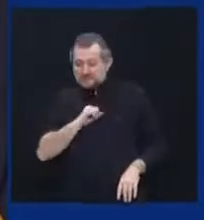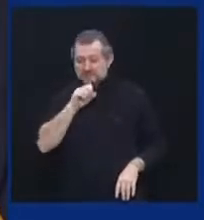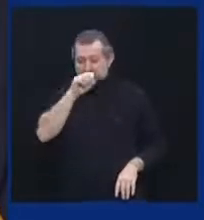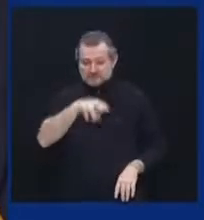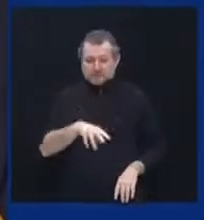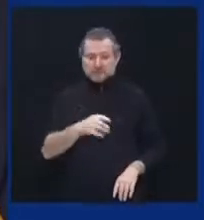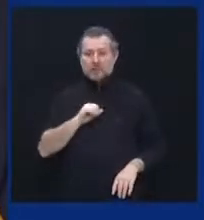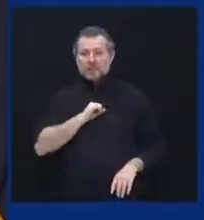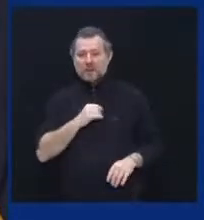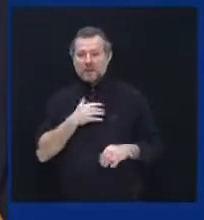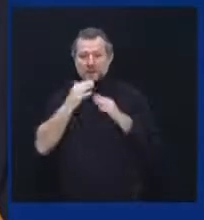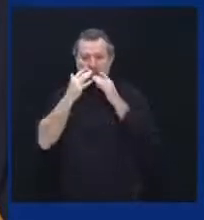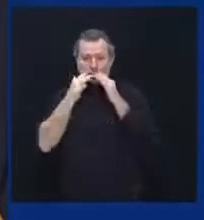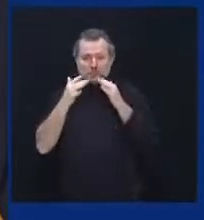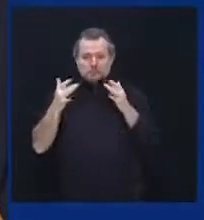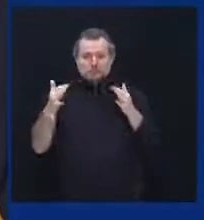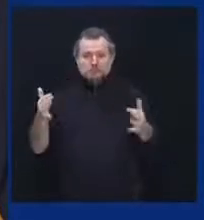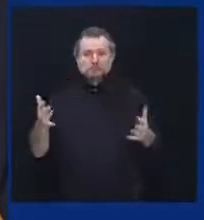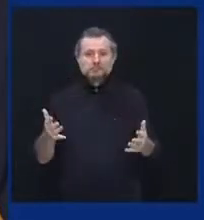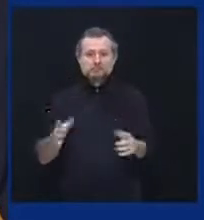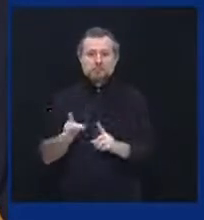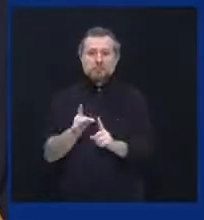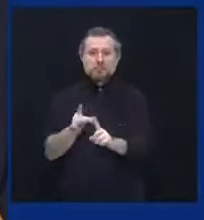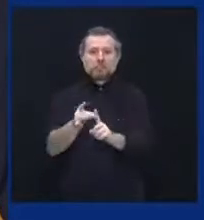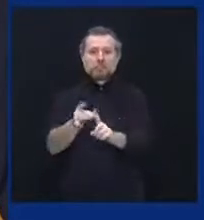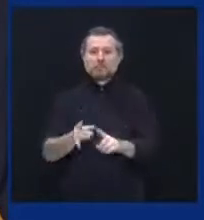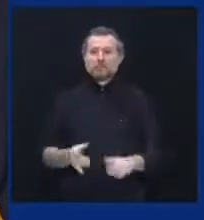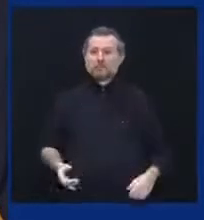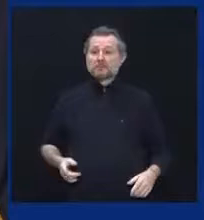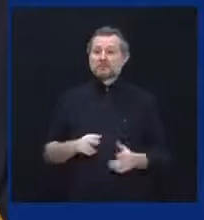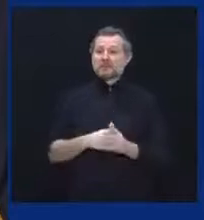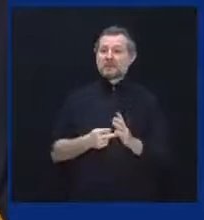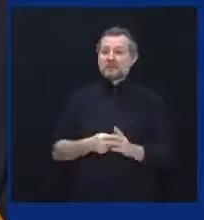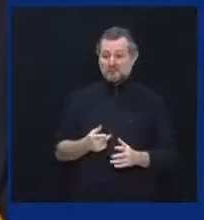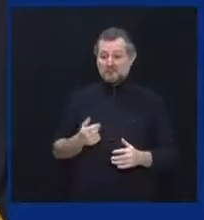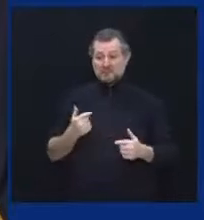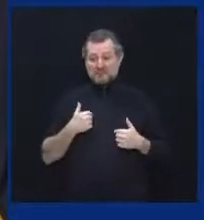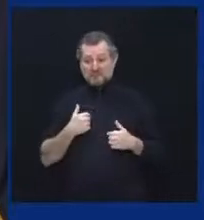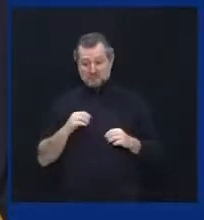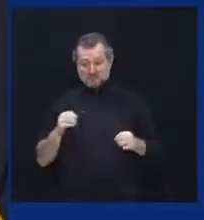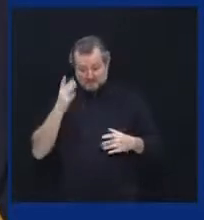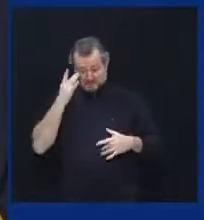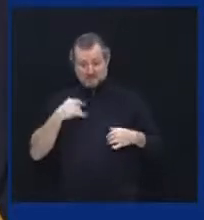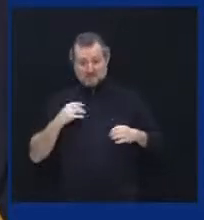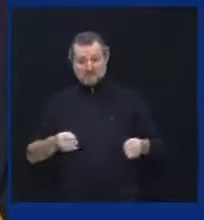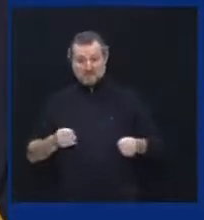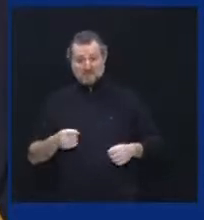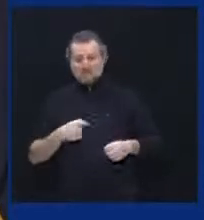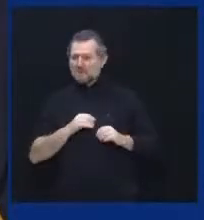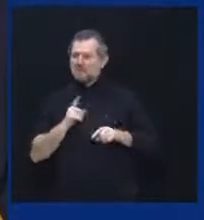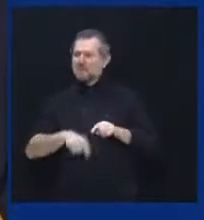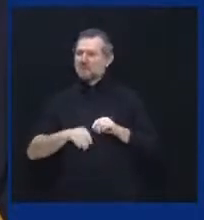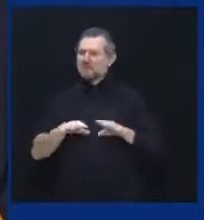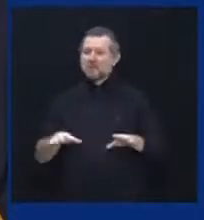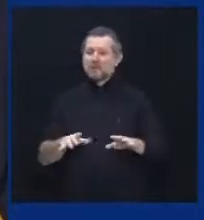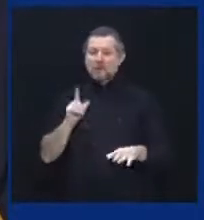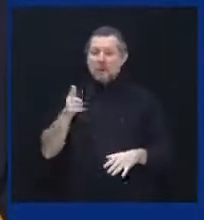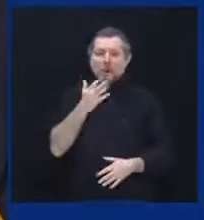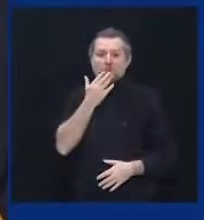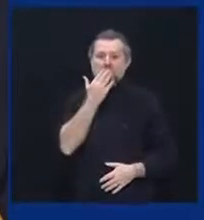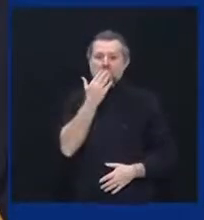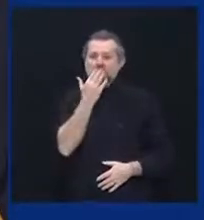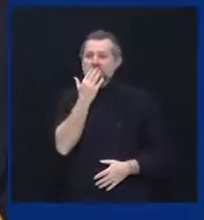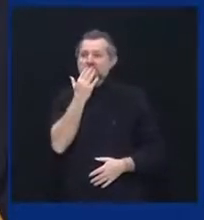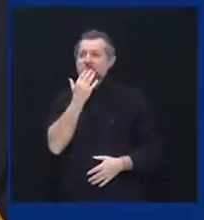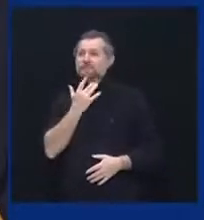Only to do a total 180 degrees later and say,